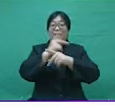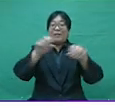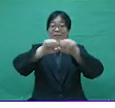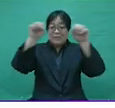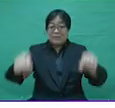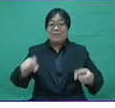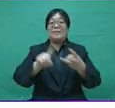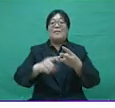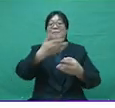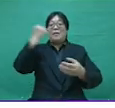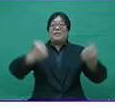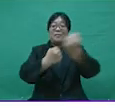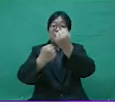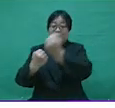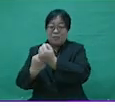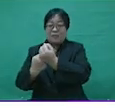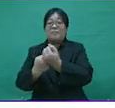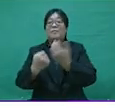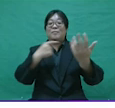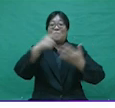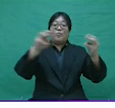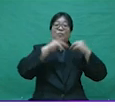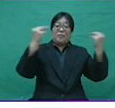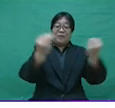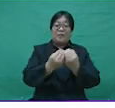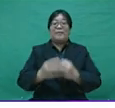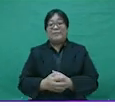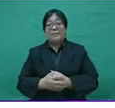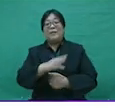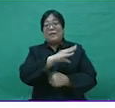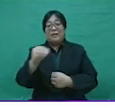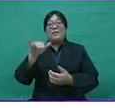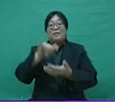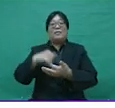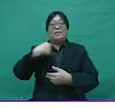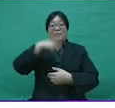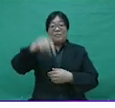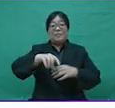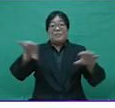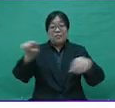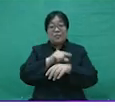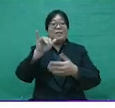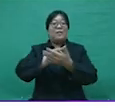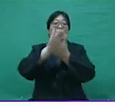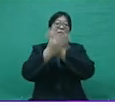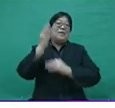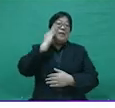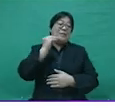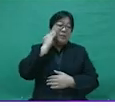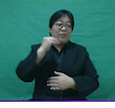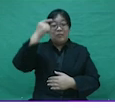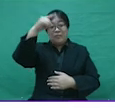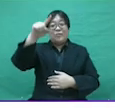system, if it is a better support between the society. And that is what we should use as an